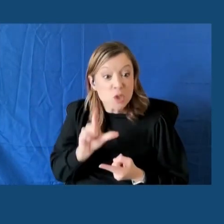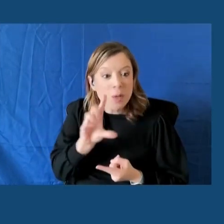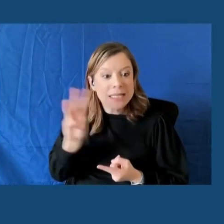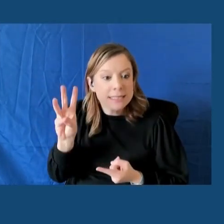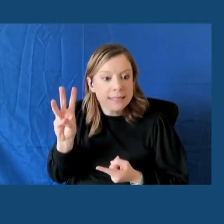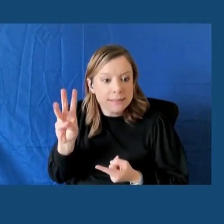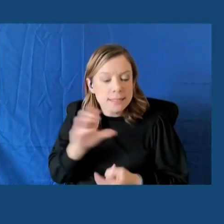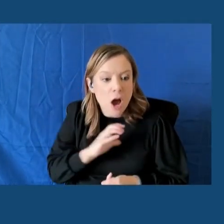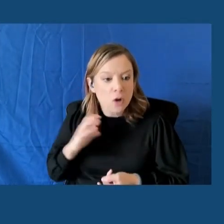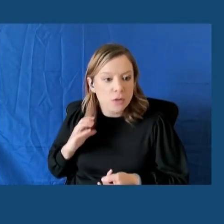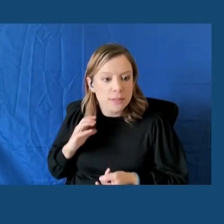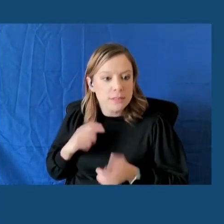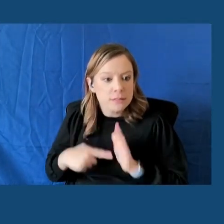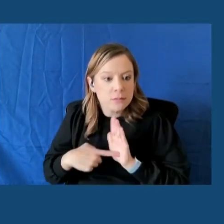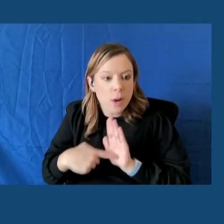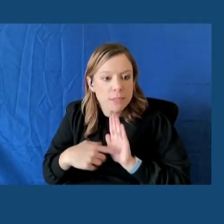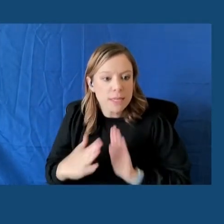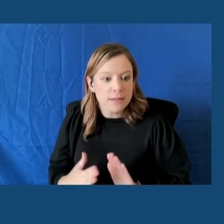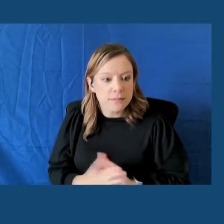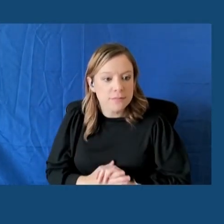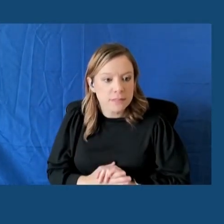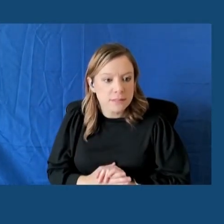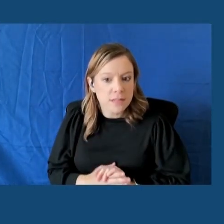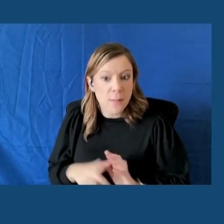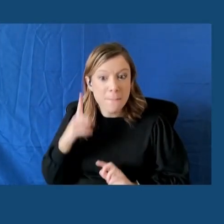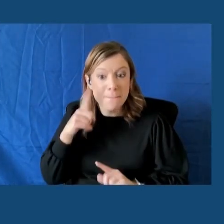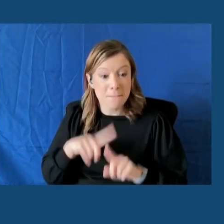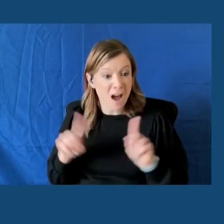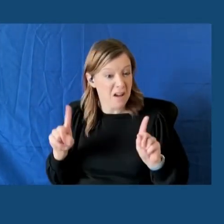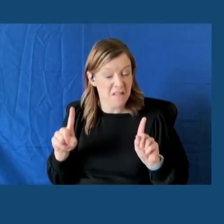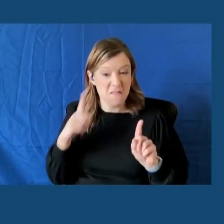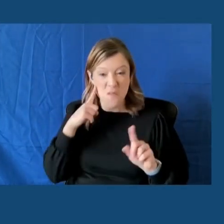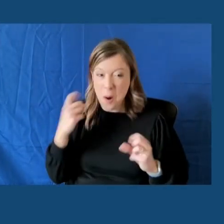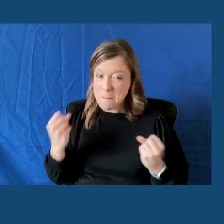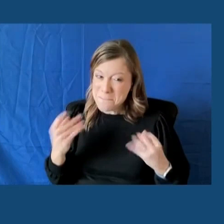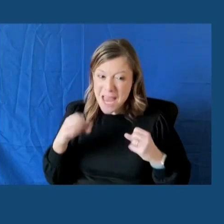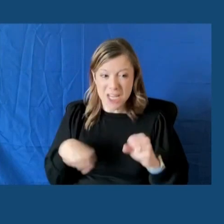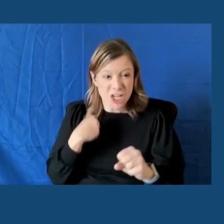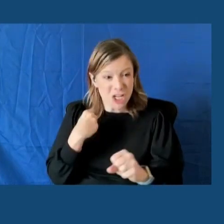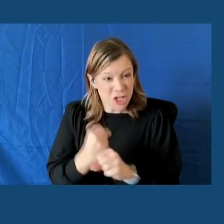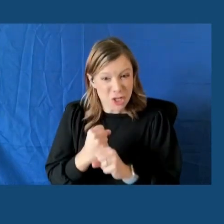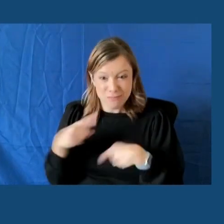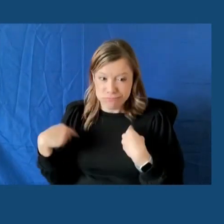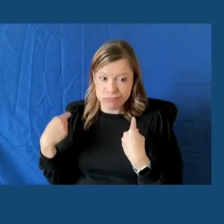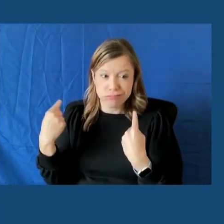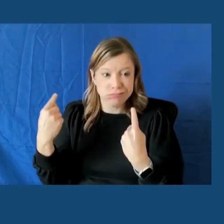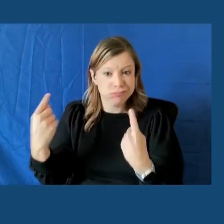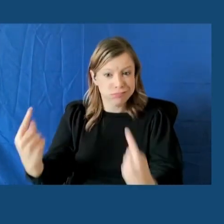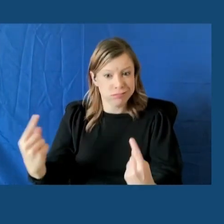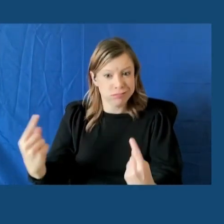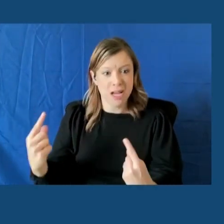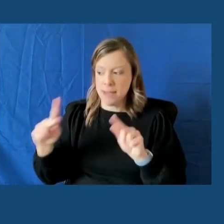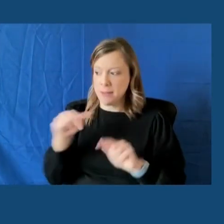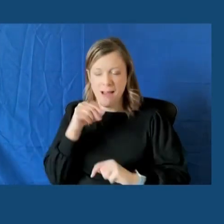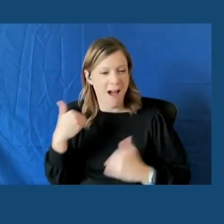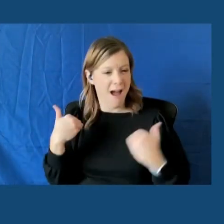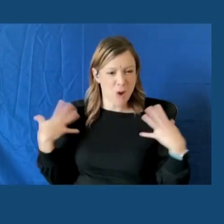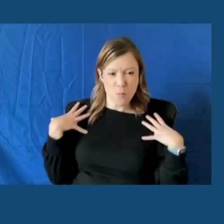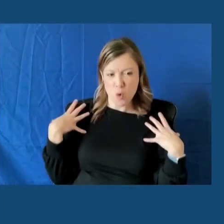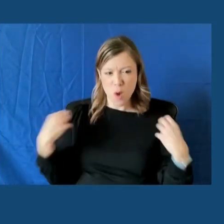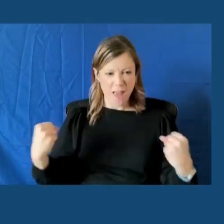But for decades, no elected official in New York had the political courage to even start a